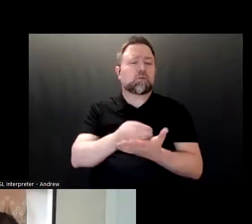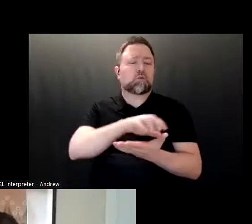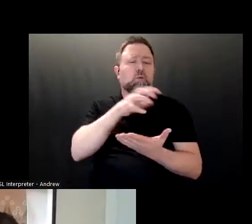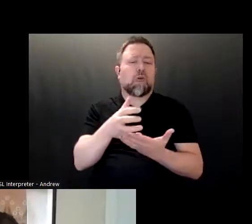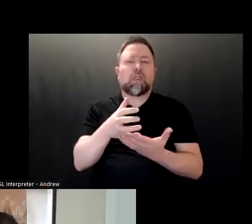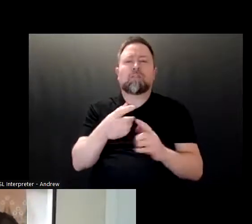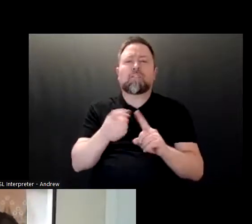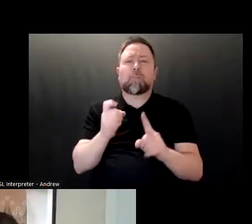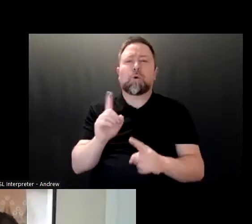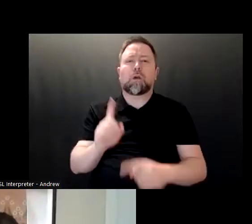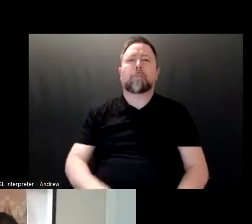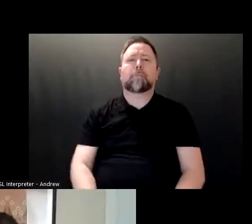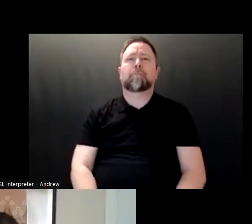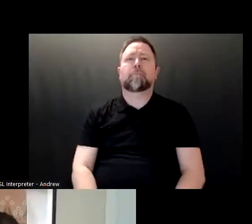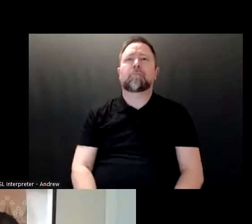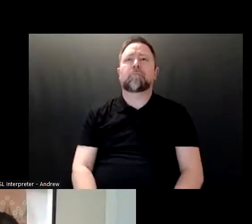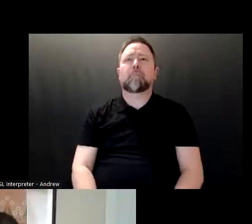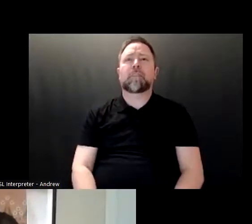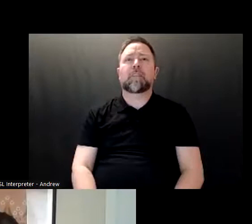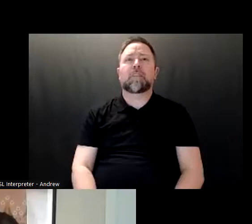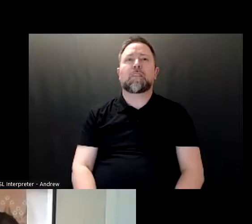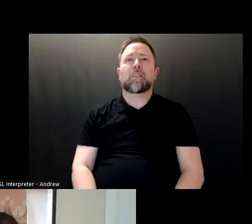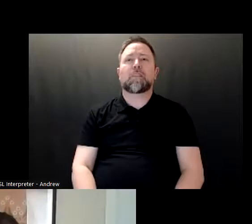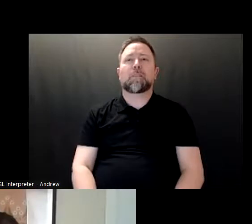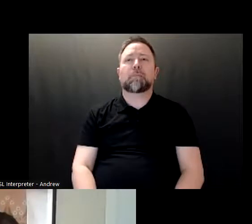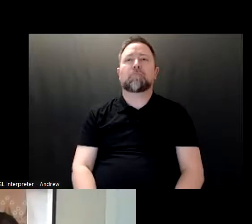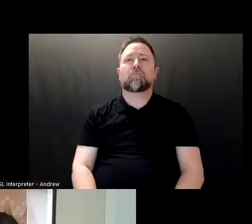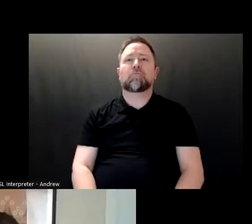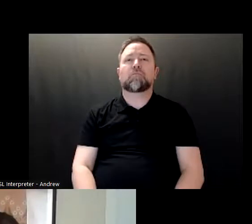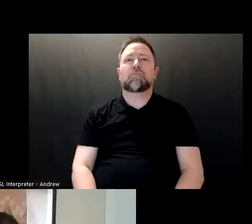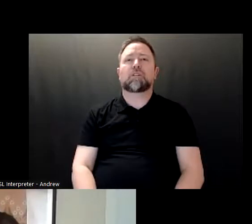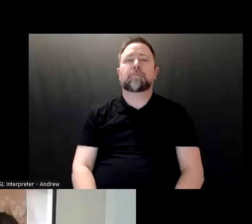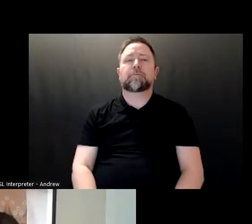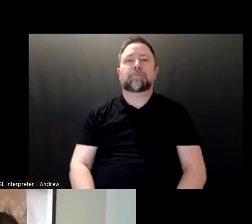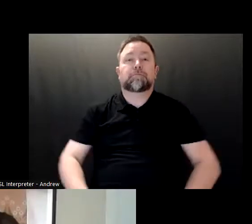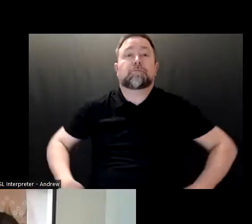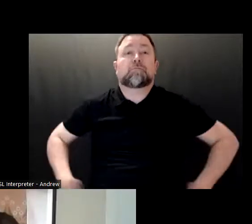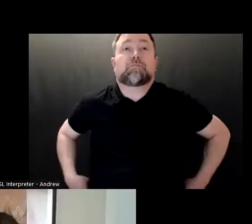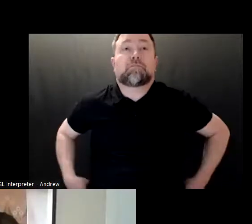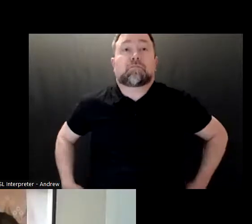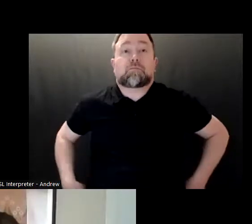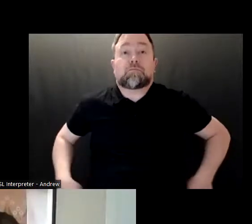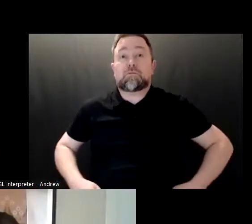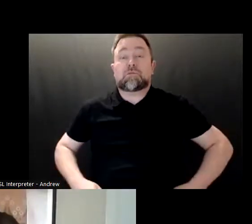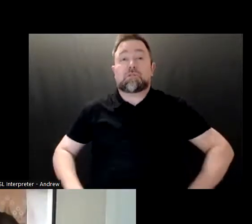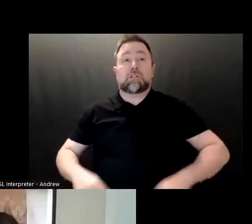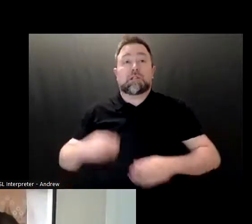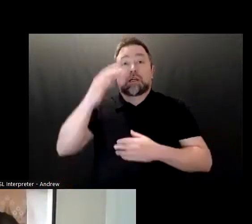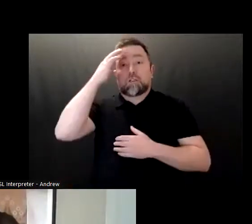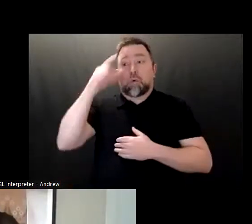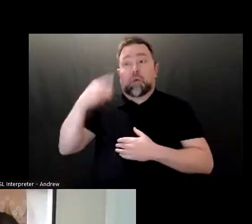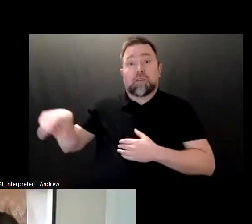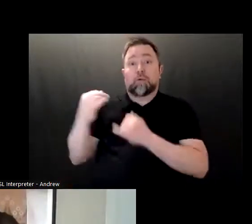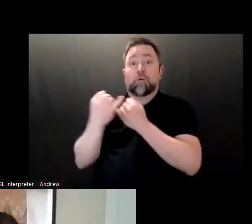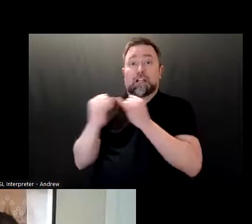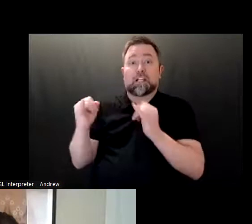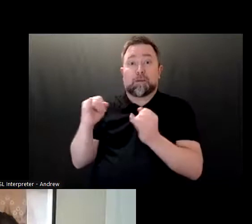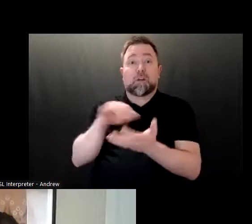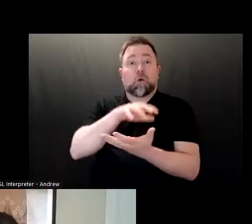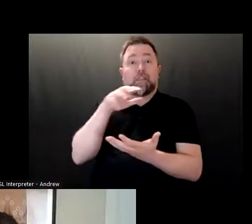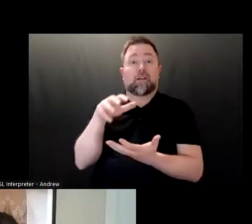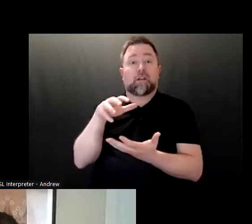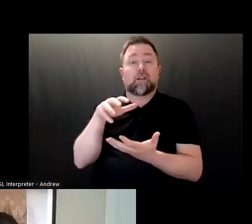mentioned in its pretty much current day iteration. So Bob and Ruth determined the best way